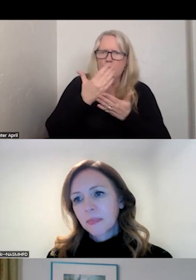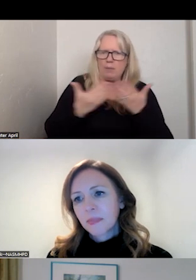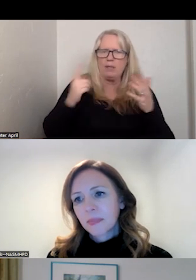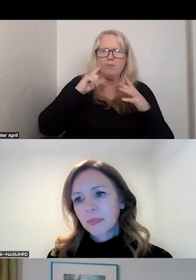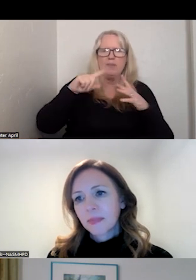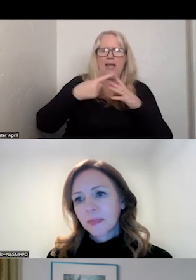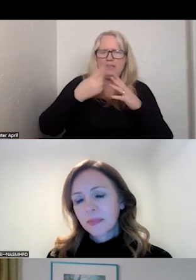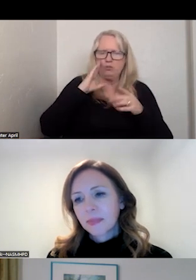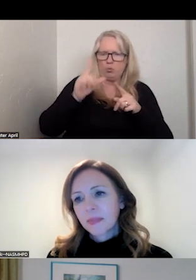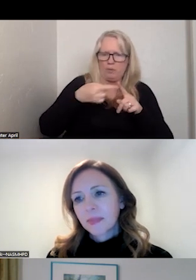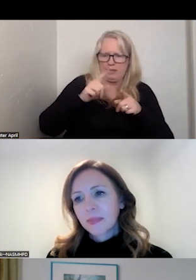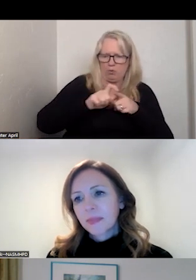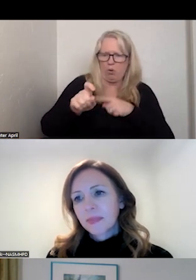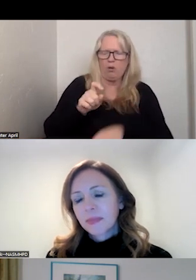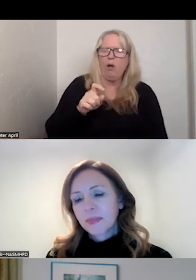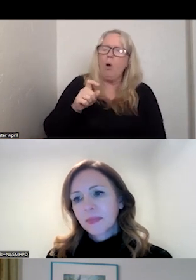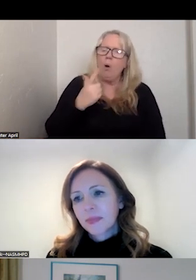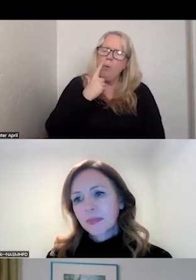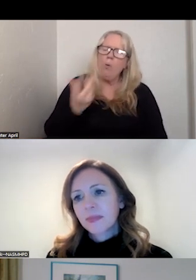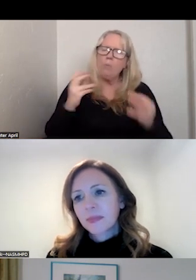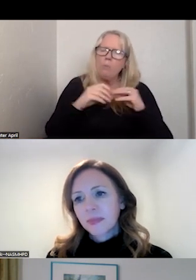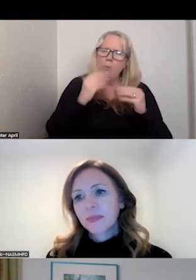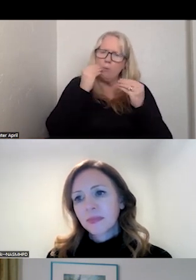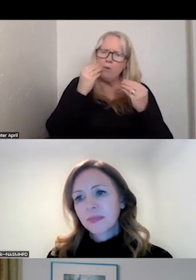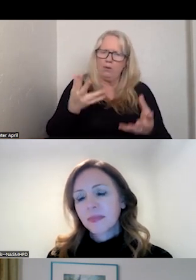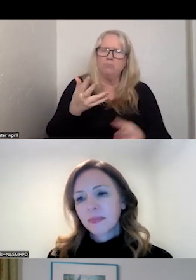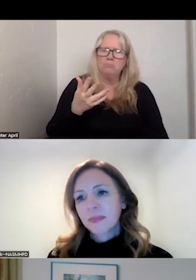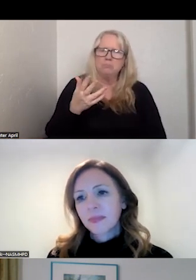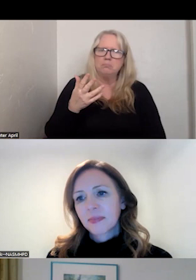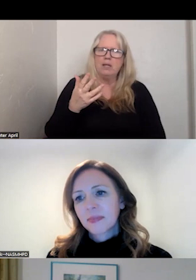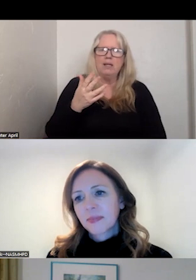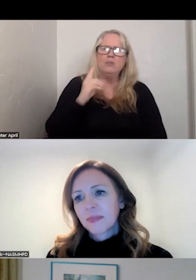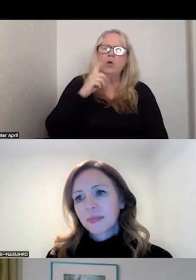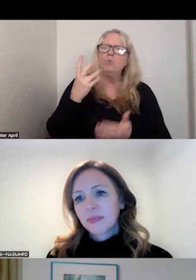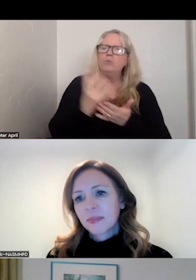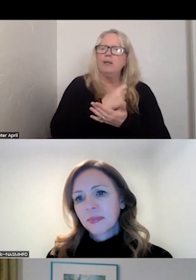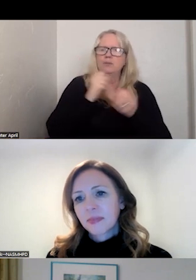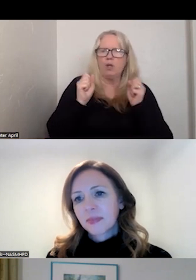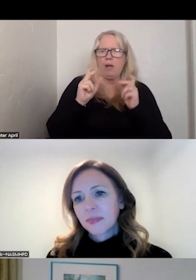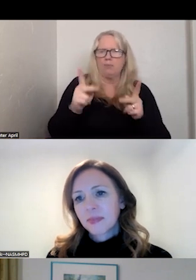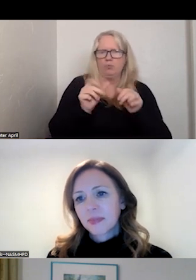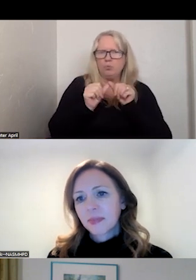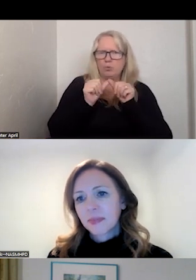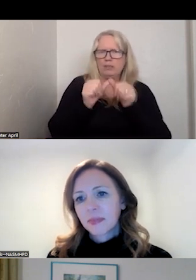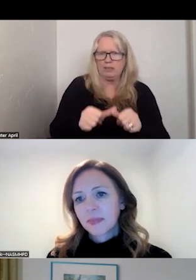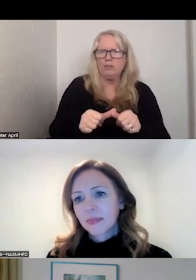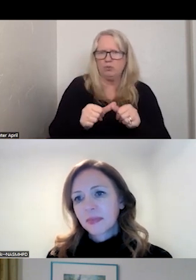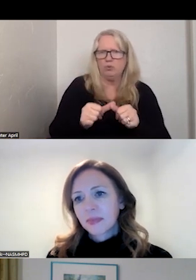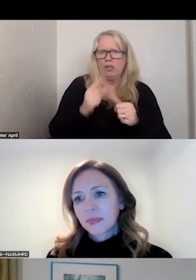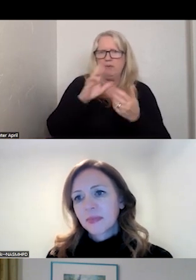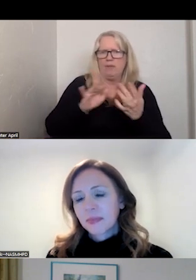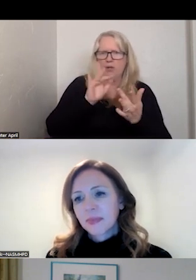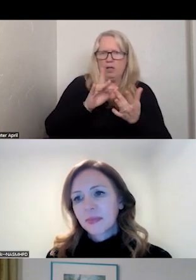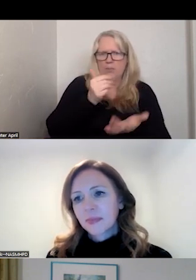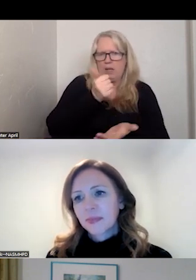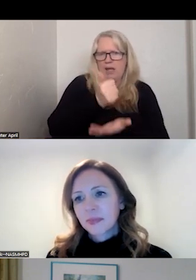call worked out, or give them some more if they didn't. So it's an opportunity to continue that contact and help them